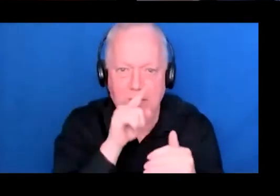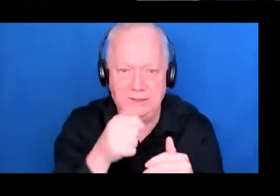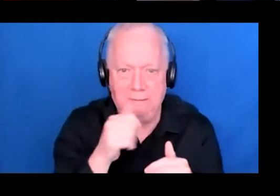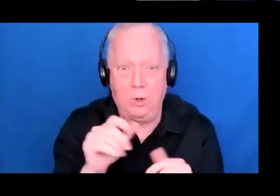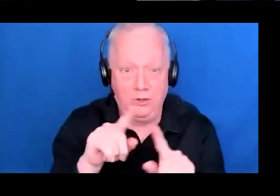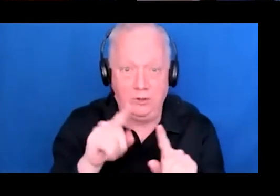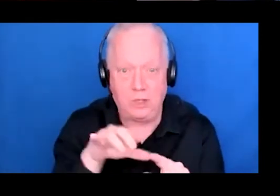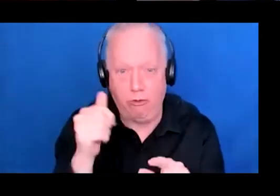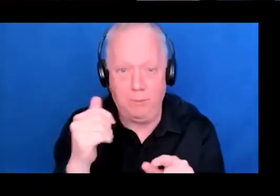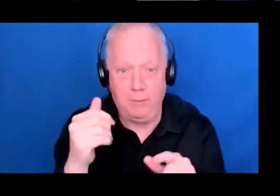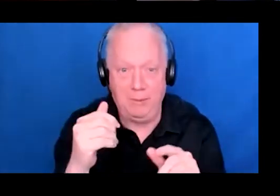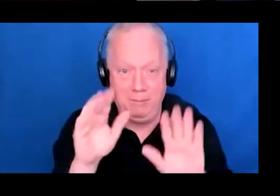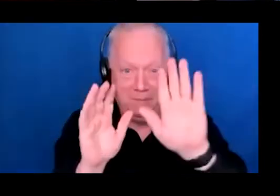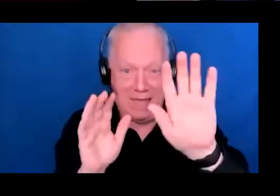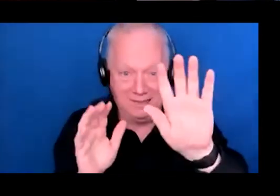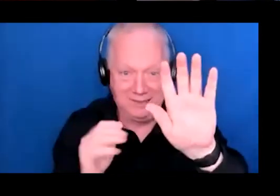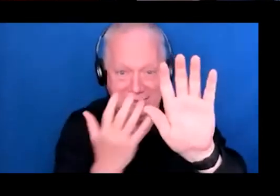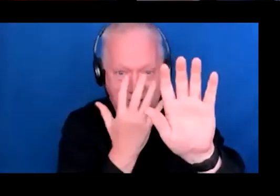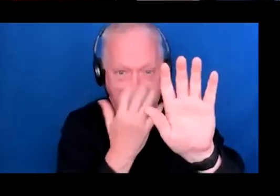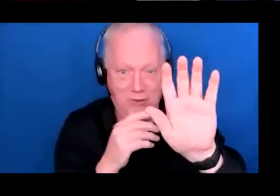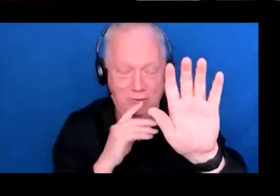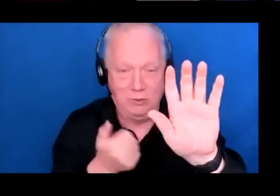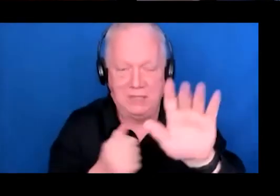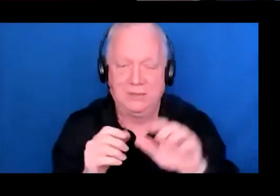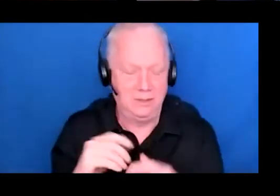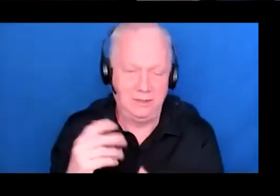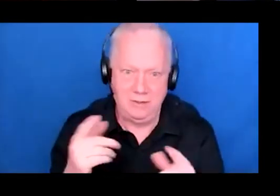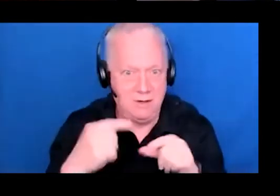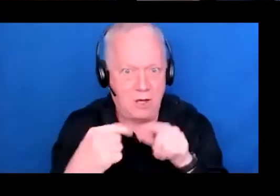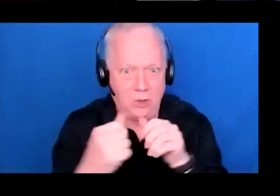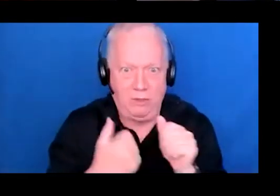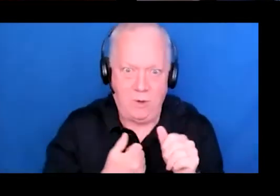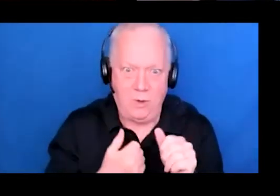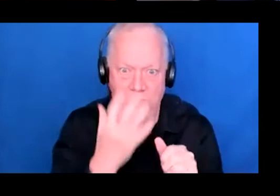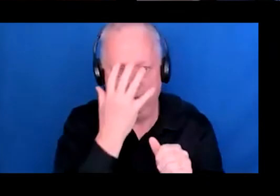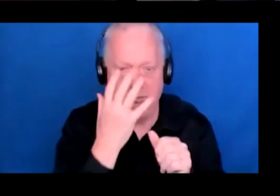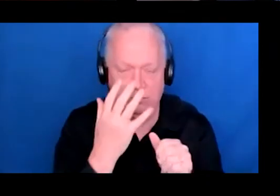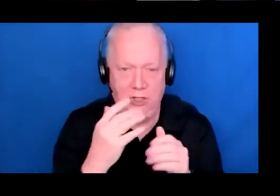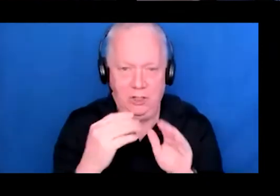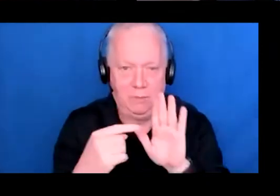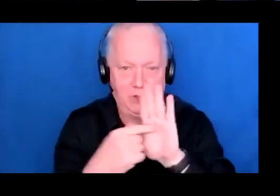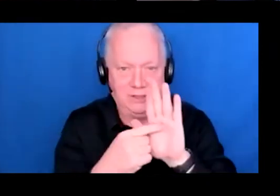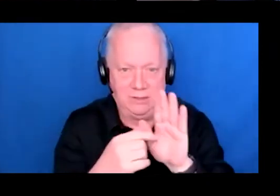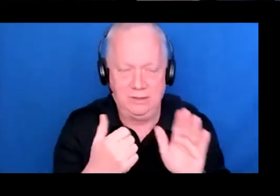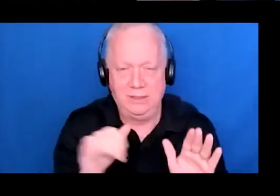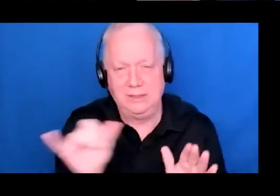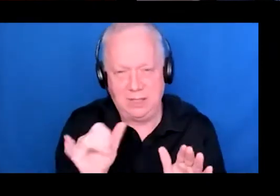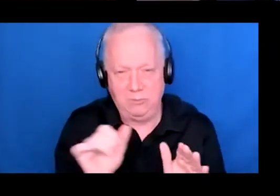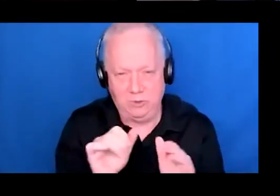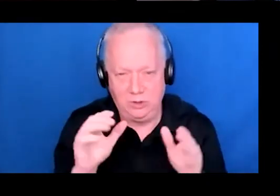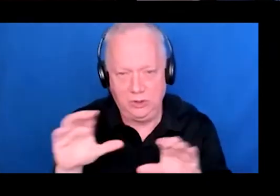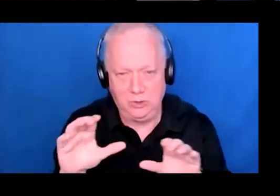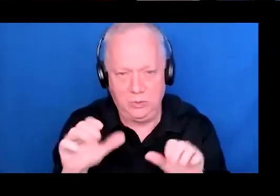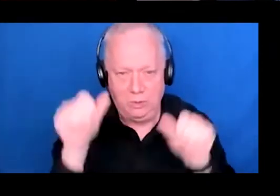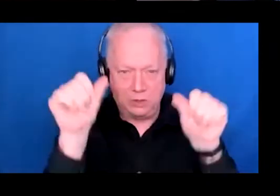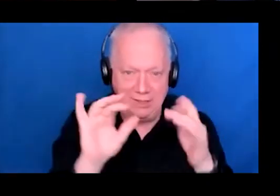or they're talking to the other mask and they're also talking to their own mask. So they're arguing with their own projected self in the same way that we do. We post